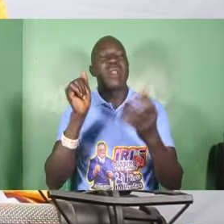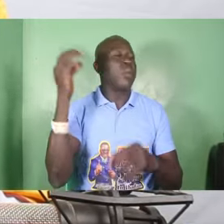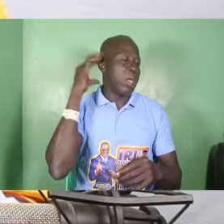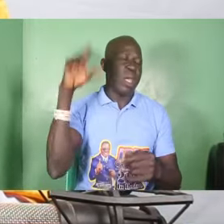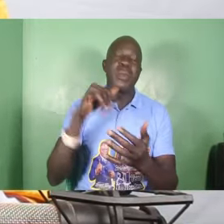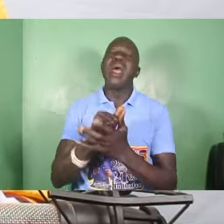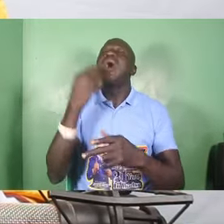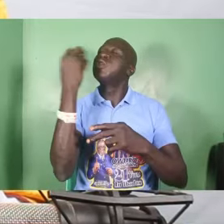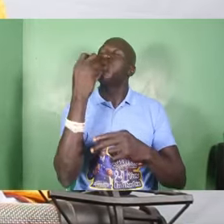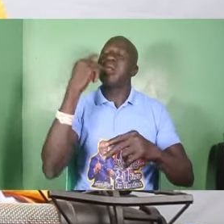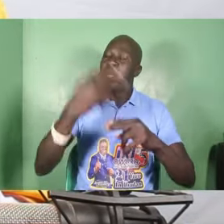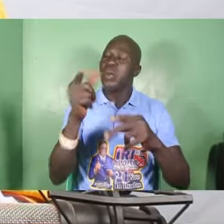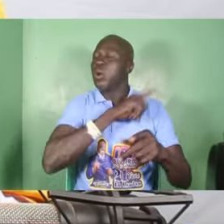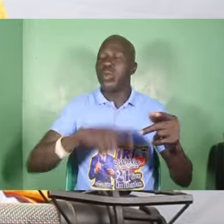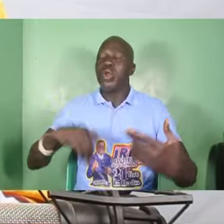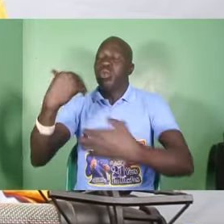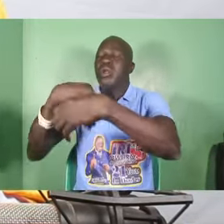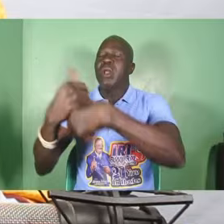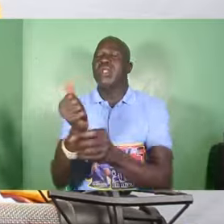everyone hear me, I speak in the name of God.